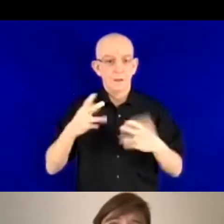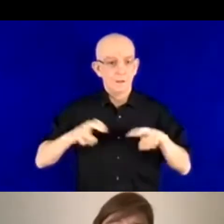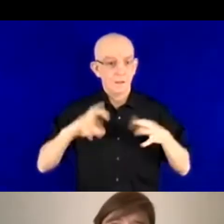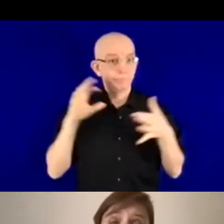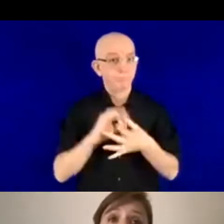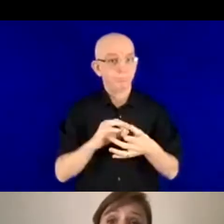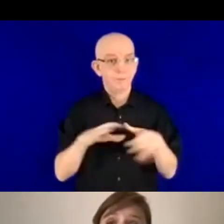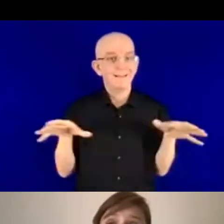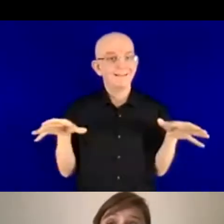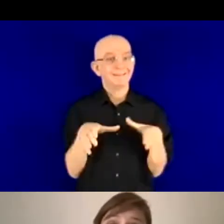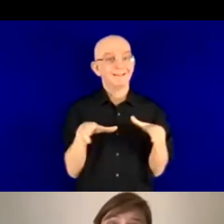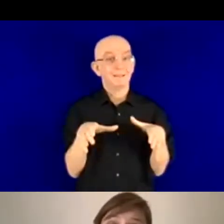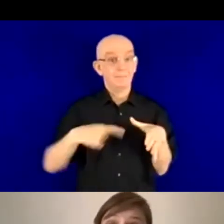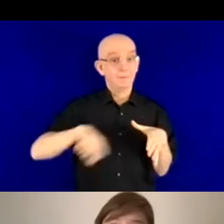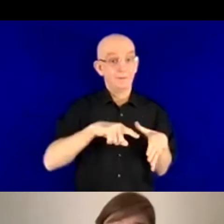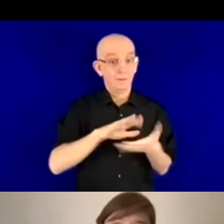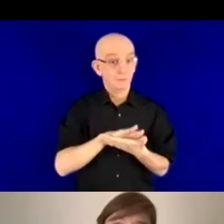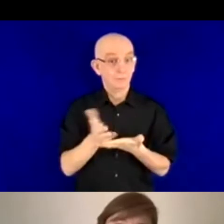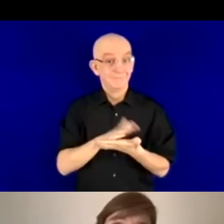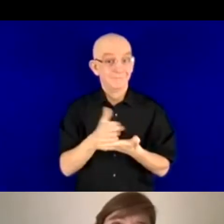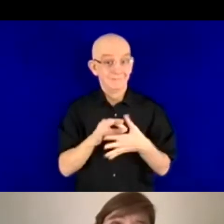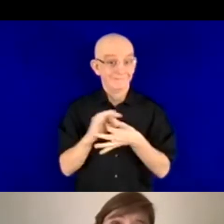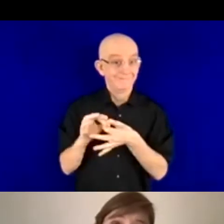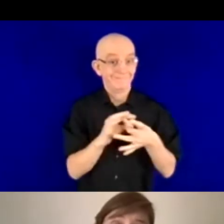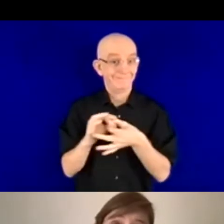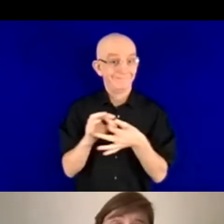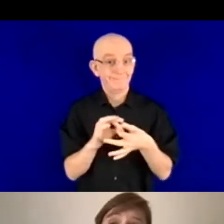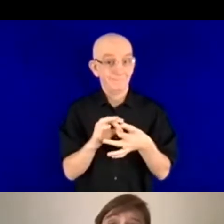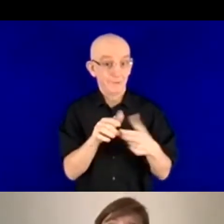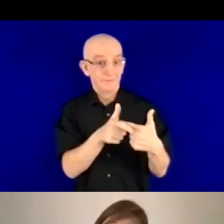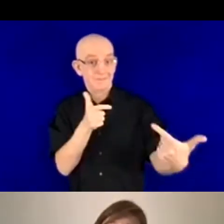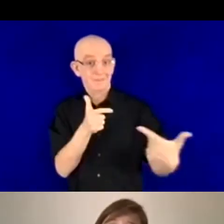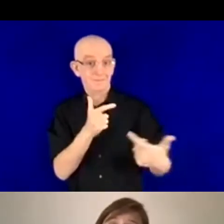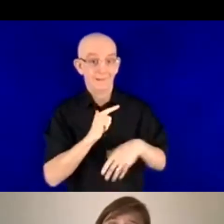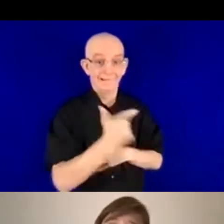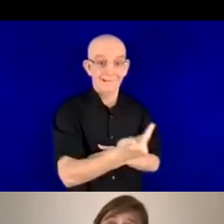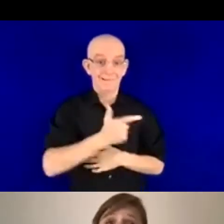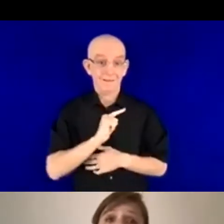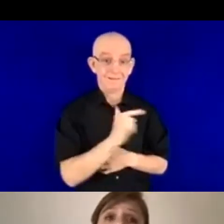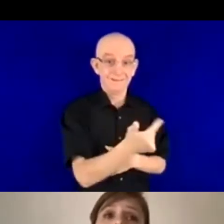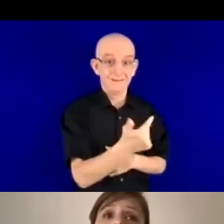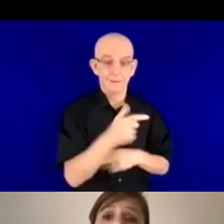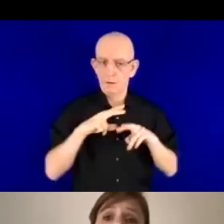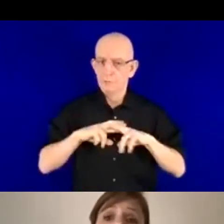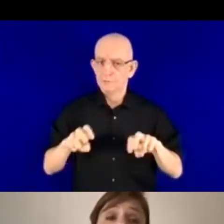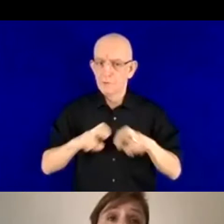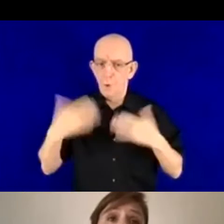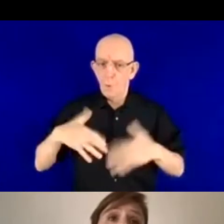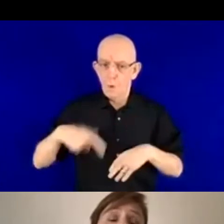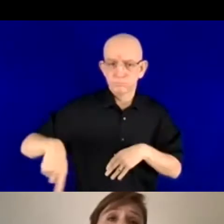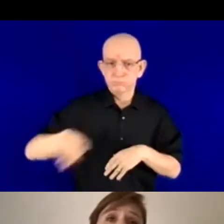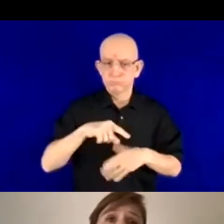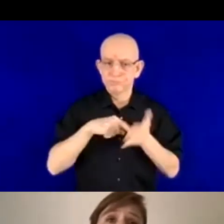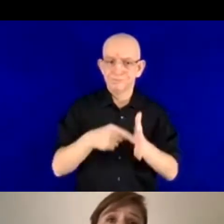There's also observation that we are working alone more and more. However, the survey by De Mulder and al.